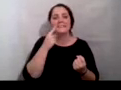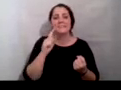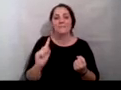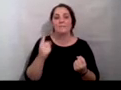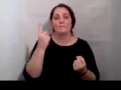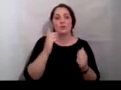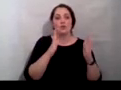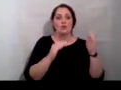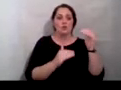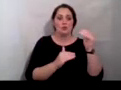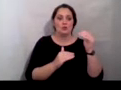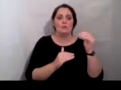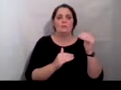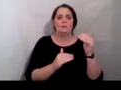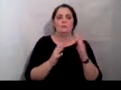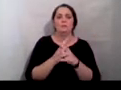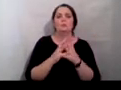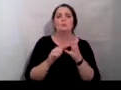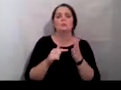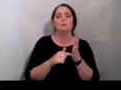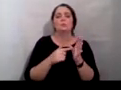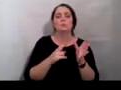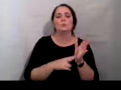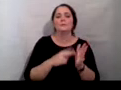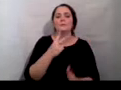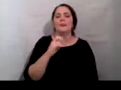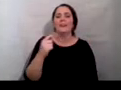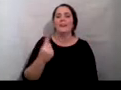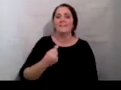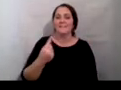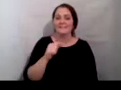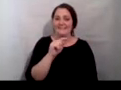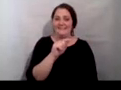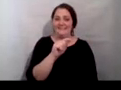here in this Wooten as a Place, 2011,